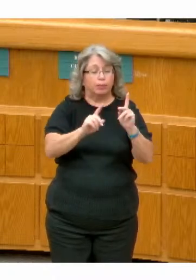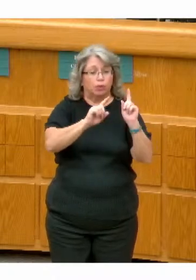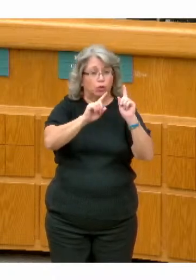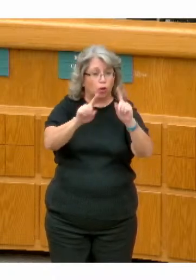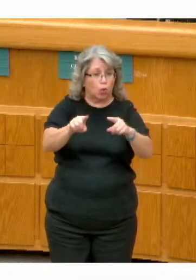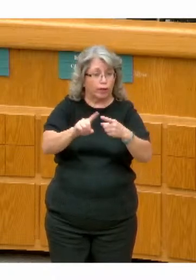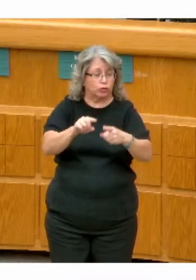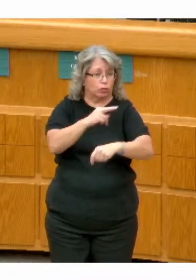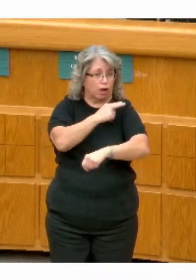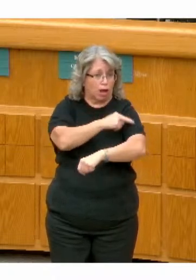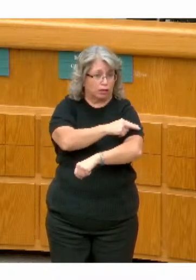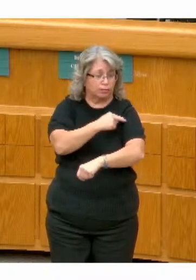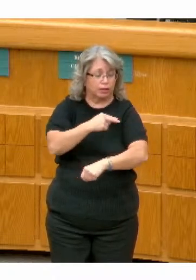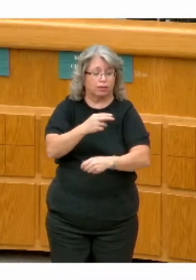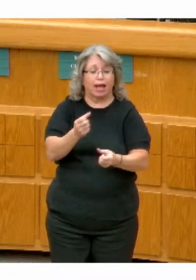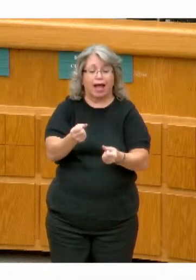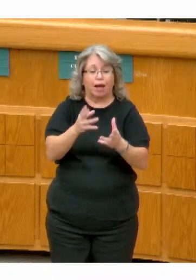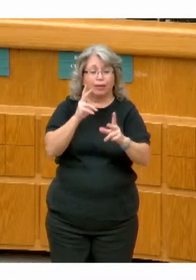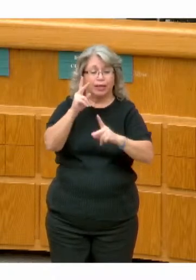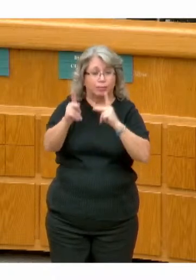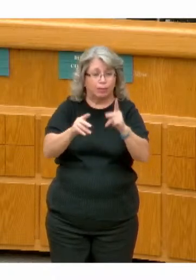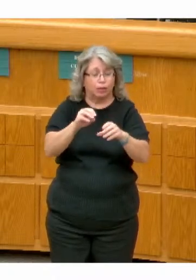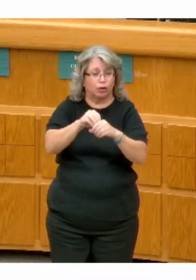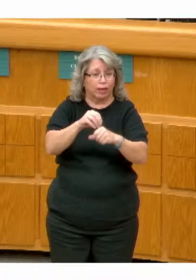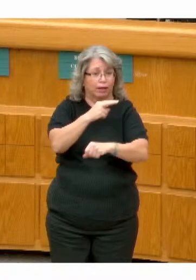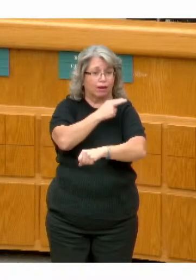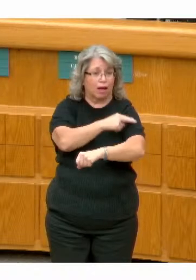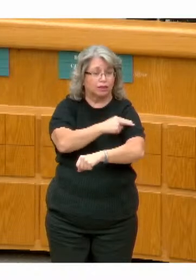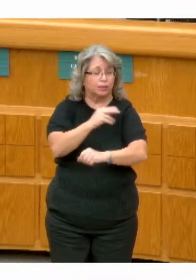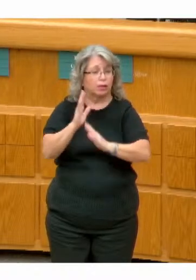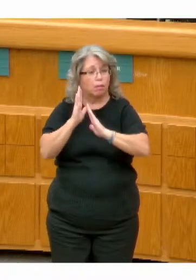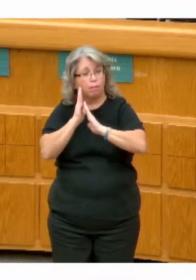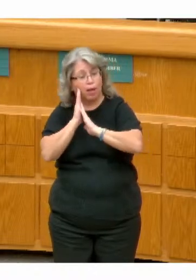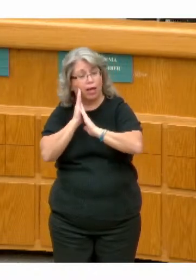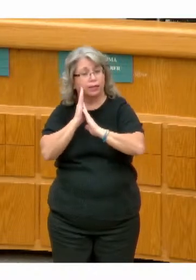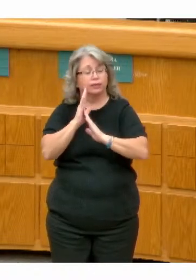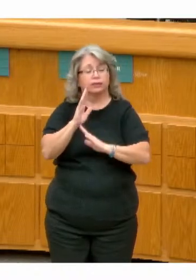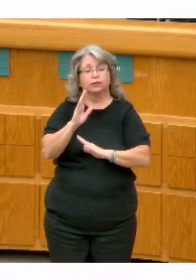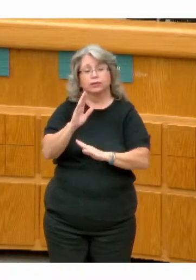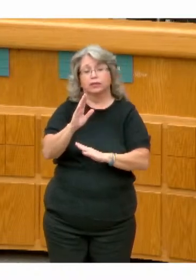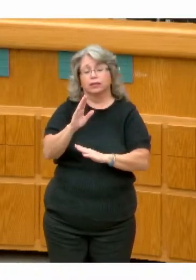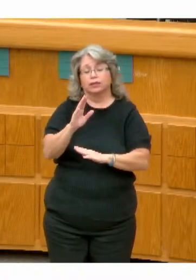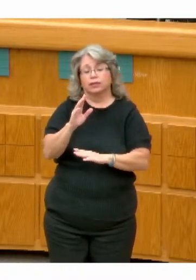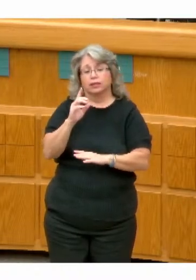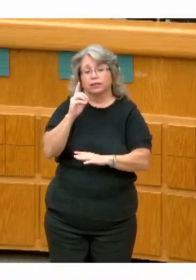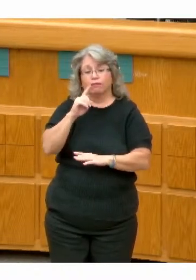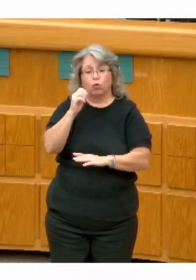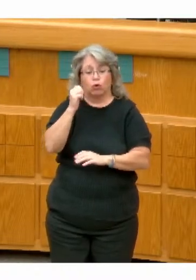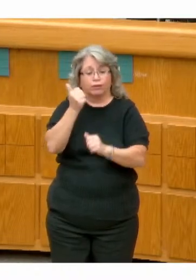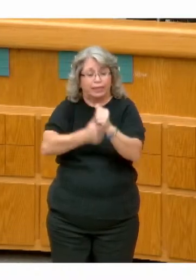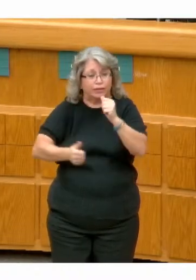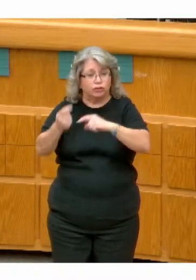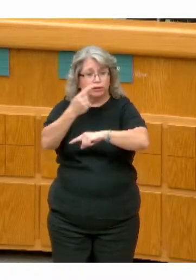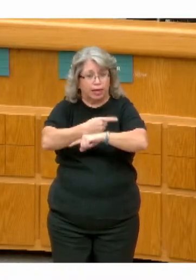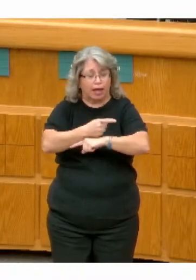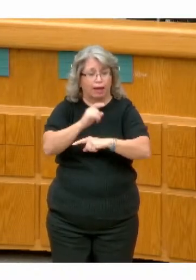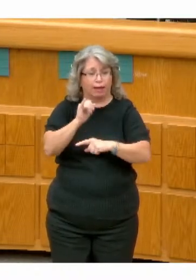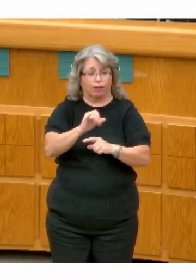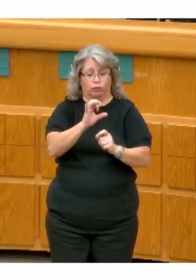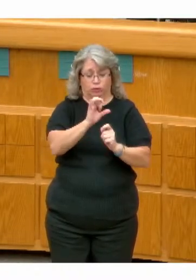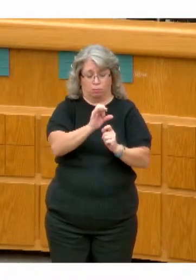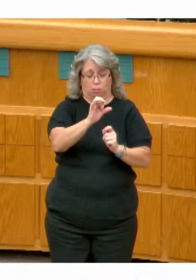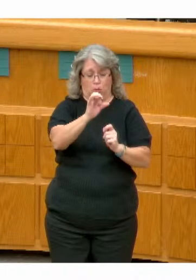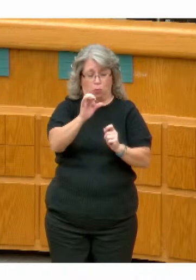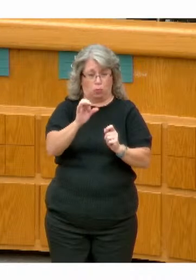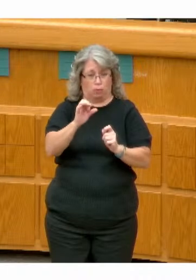many people are in those beds with COVID on each day. The hospitals call this the med-surg census. The data points are in